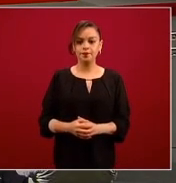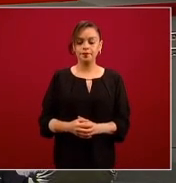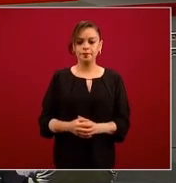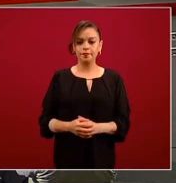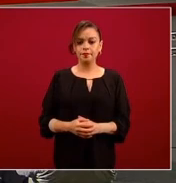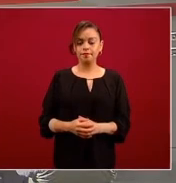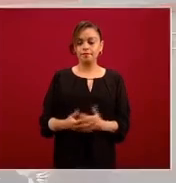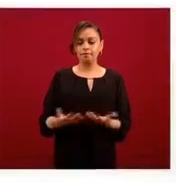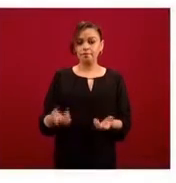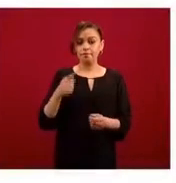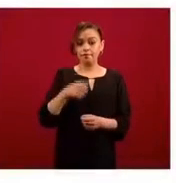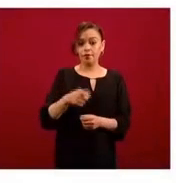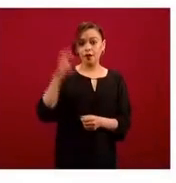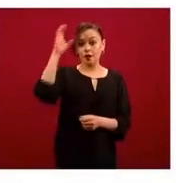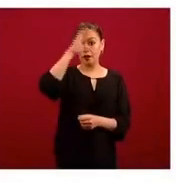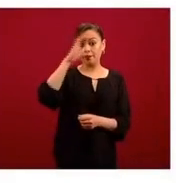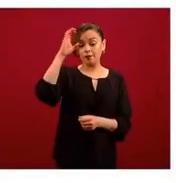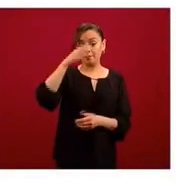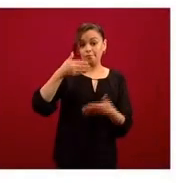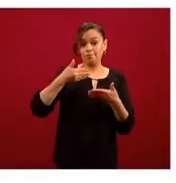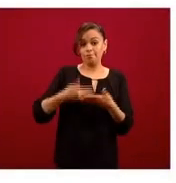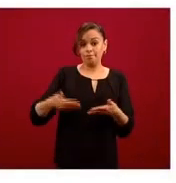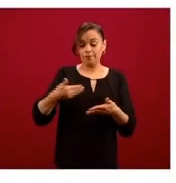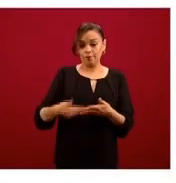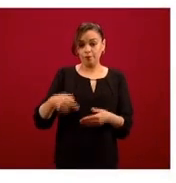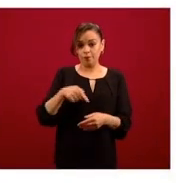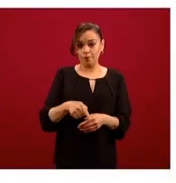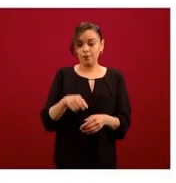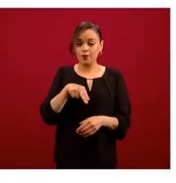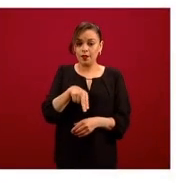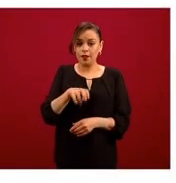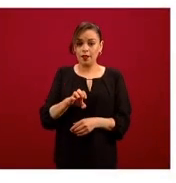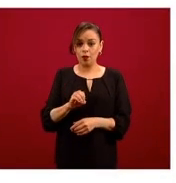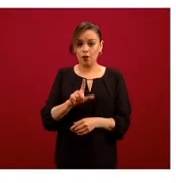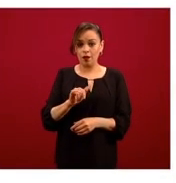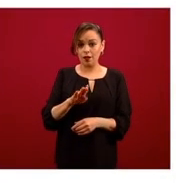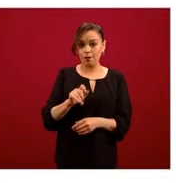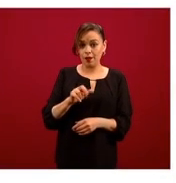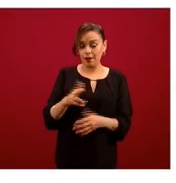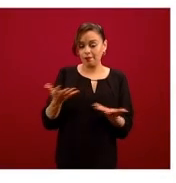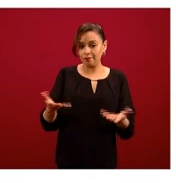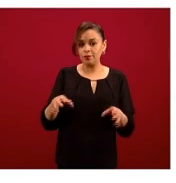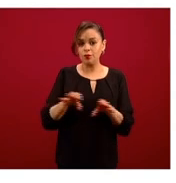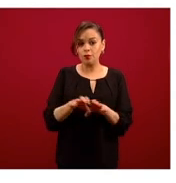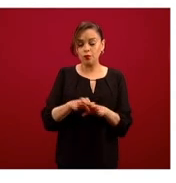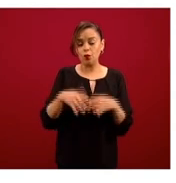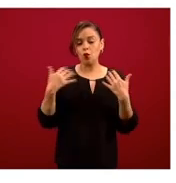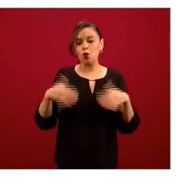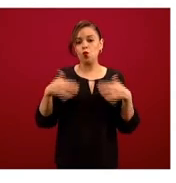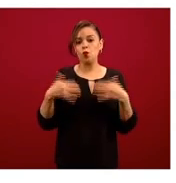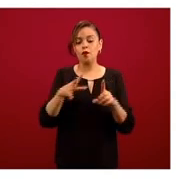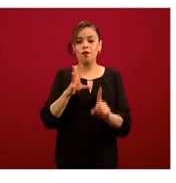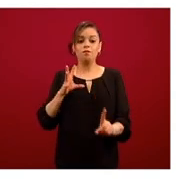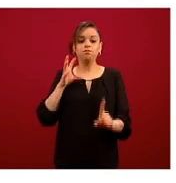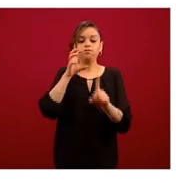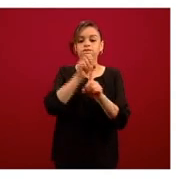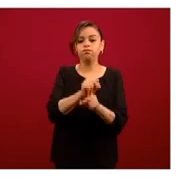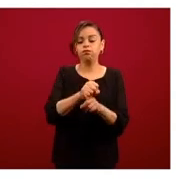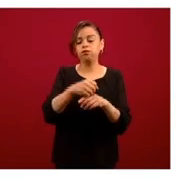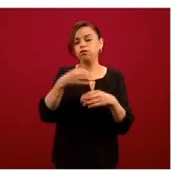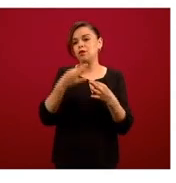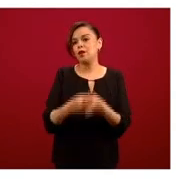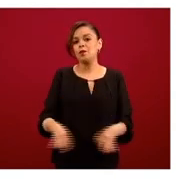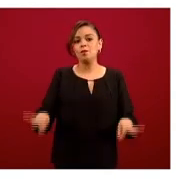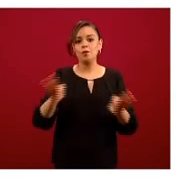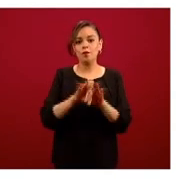These are the characteristics of the neoliberal science that we are dealing with and that put